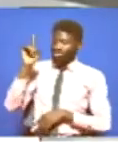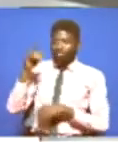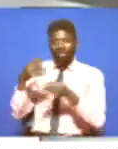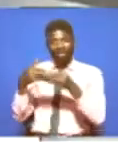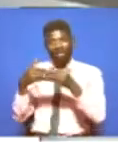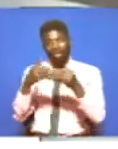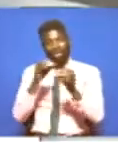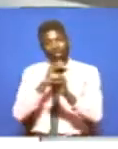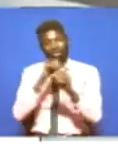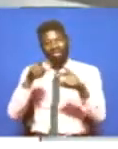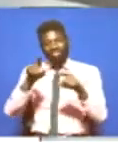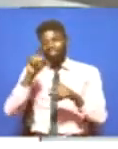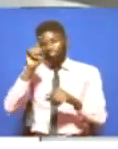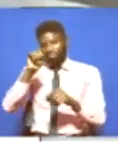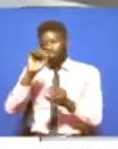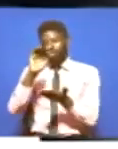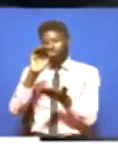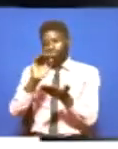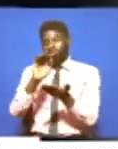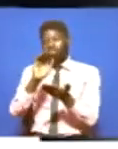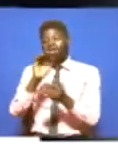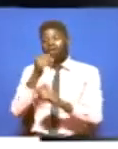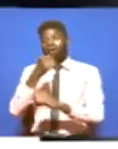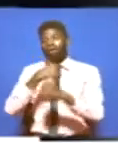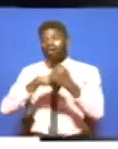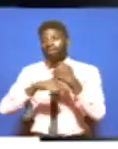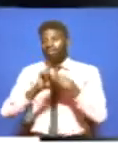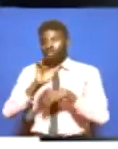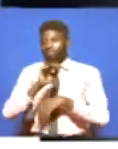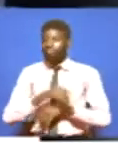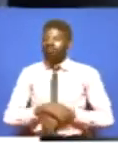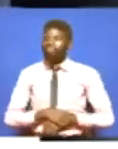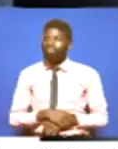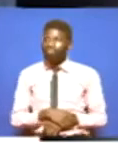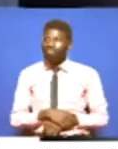tone down. In the meantime, to say this, from